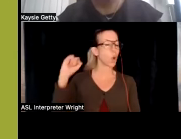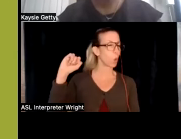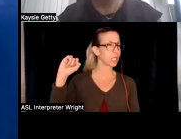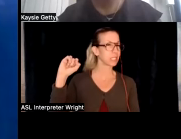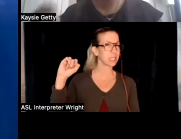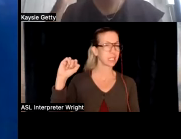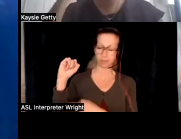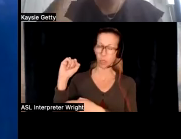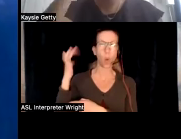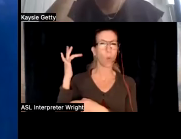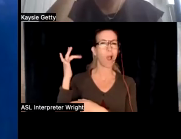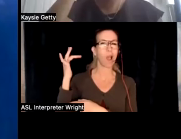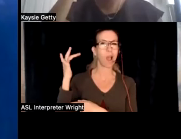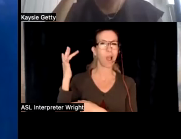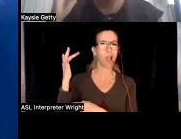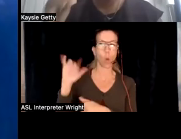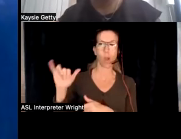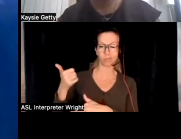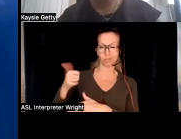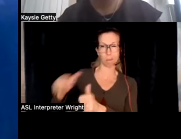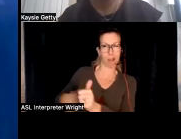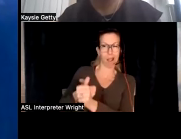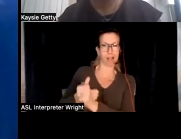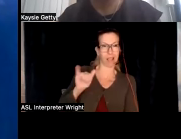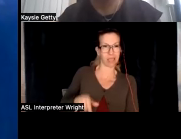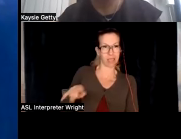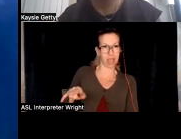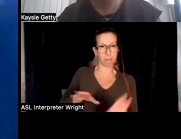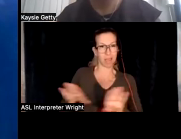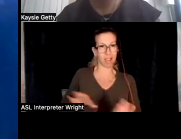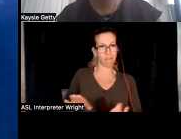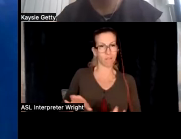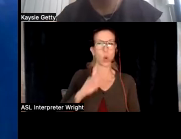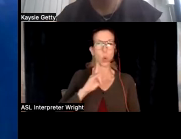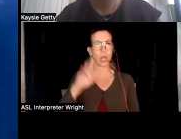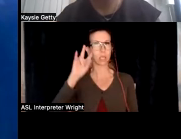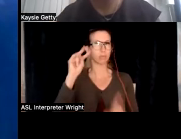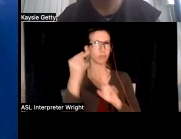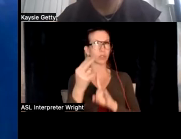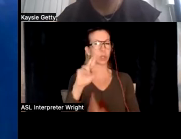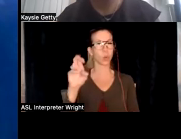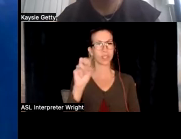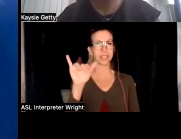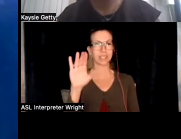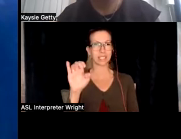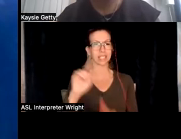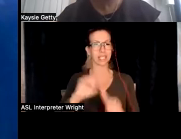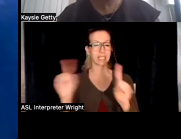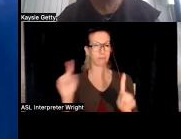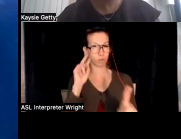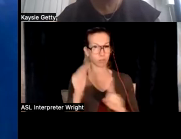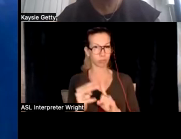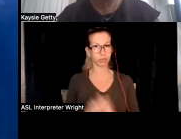why underneath whatever that behavior is? And to really think about resistance in that sort of reframed way. We